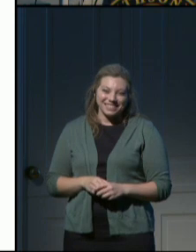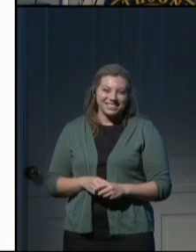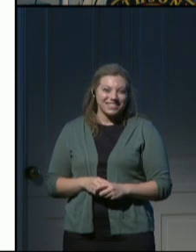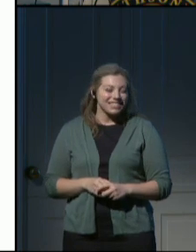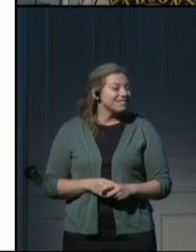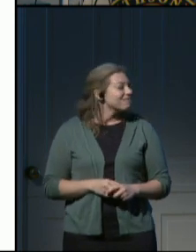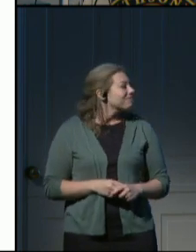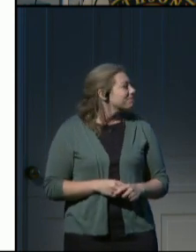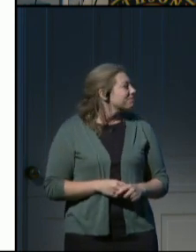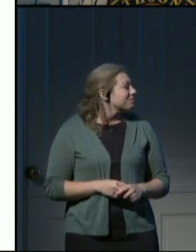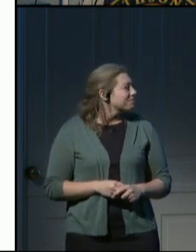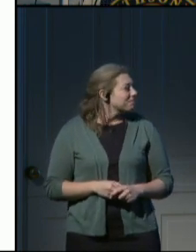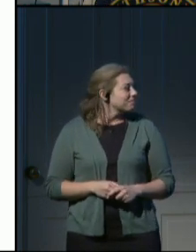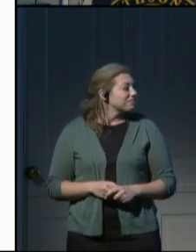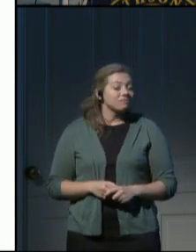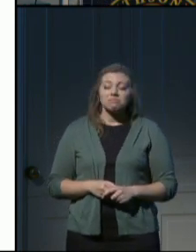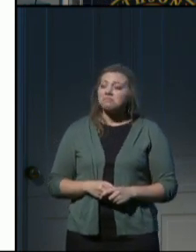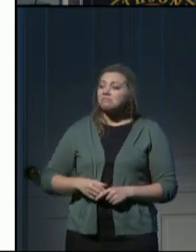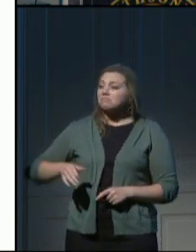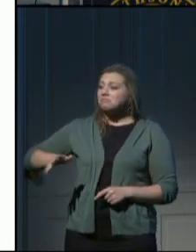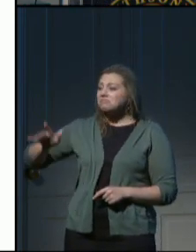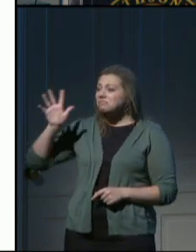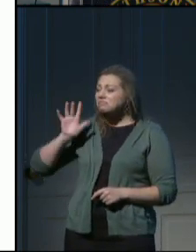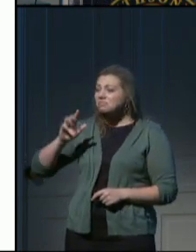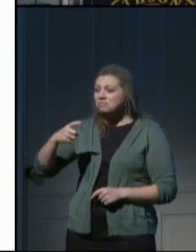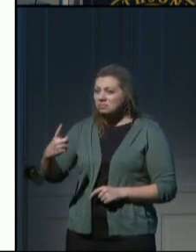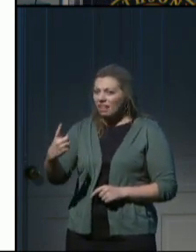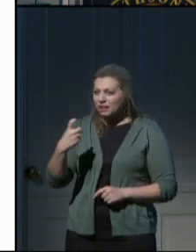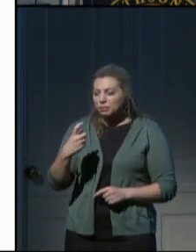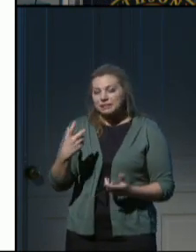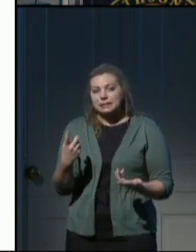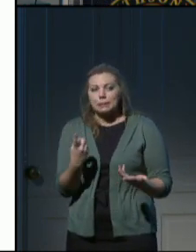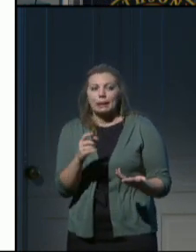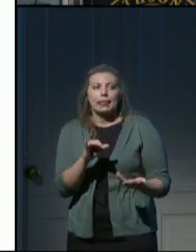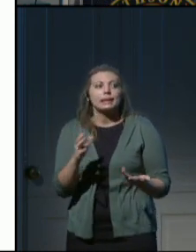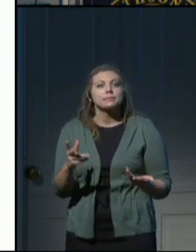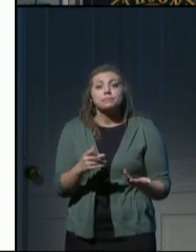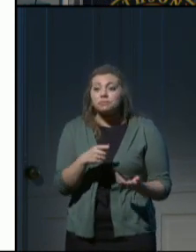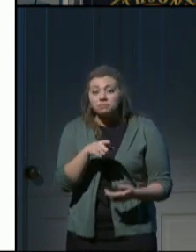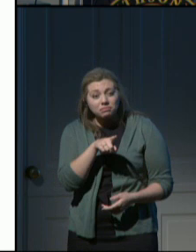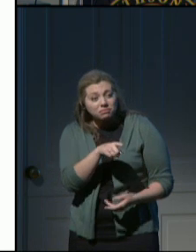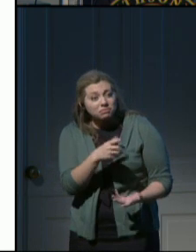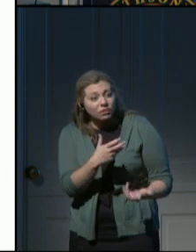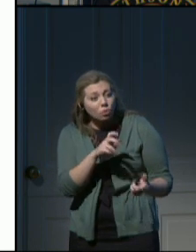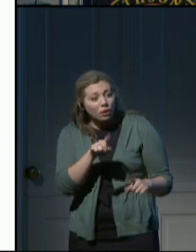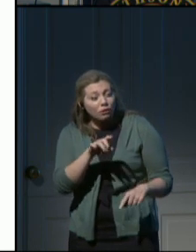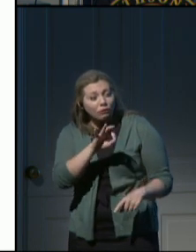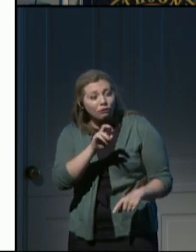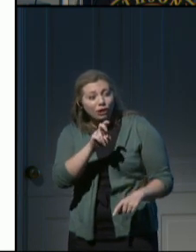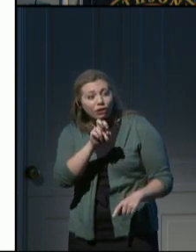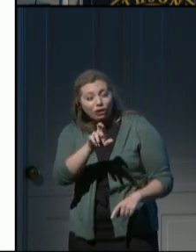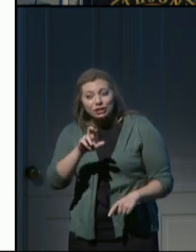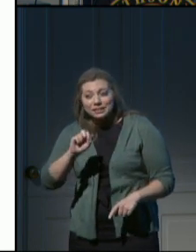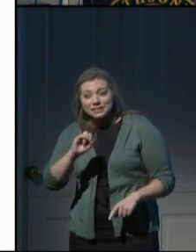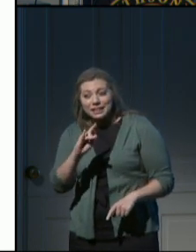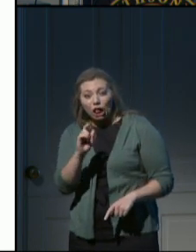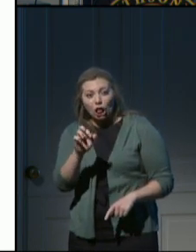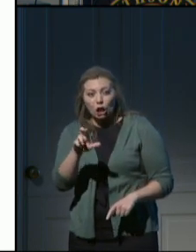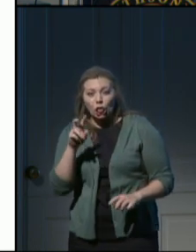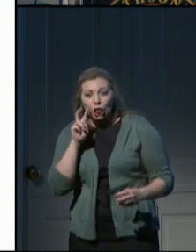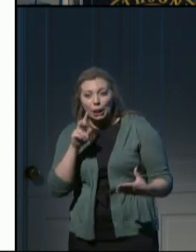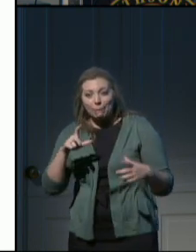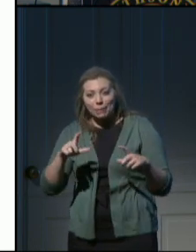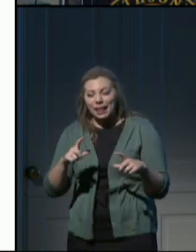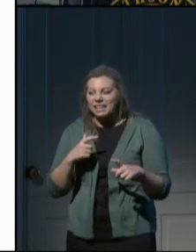So if you had asked me a while ago, like somebody like, oh, do you want to go to the Freer Sackler, look at some plates, I